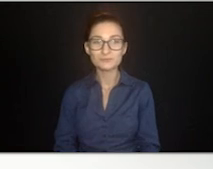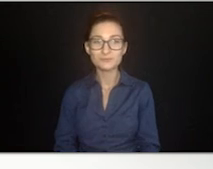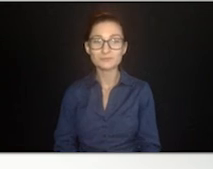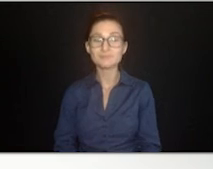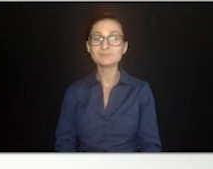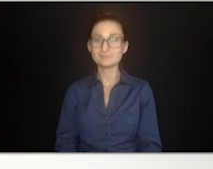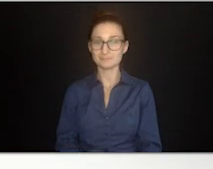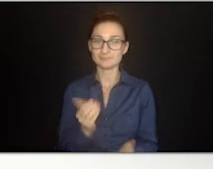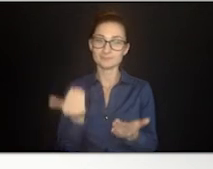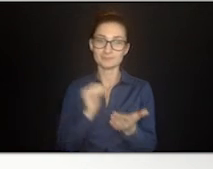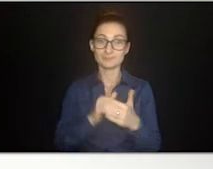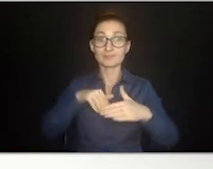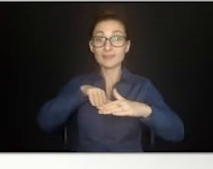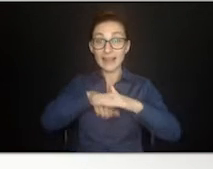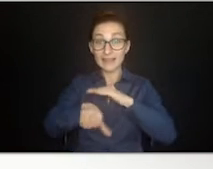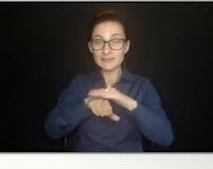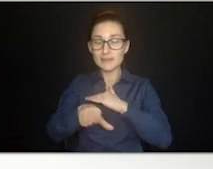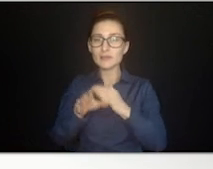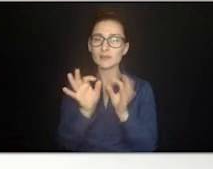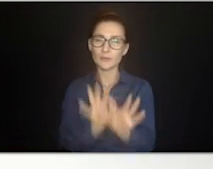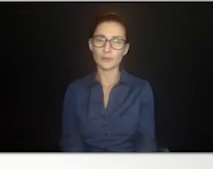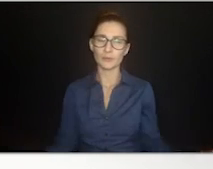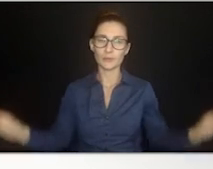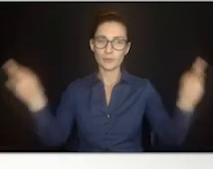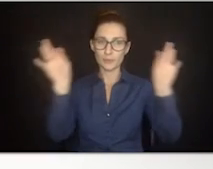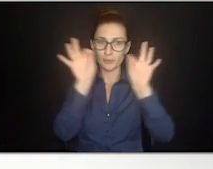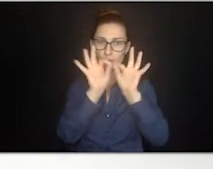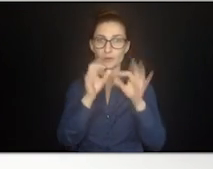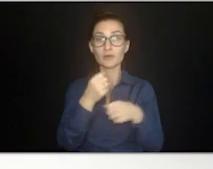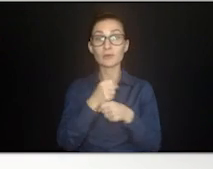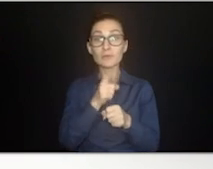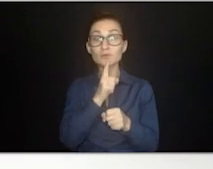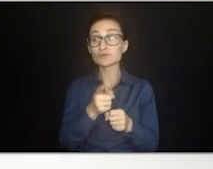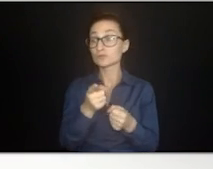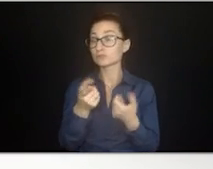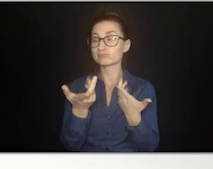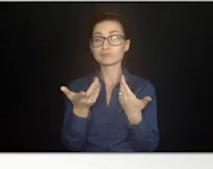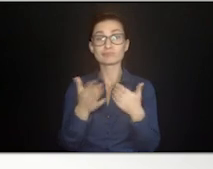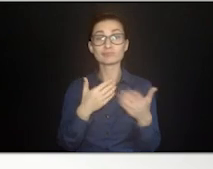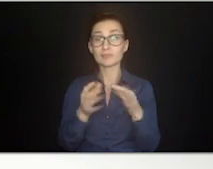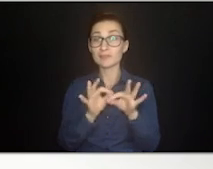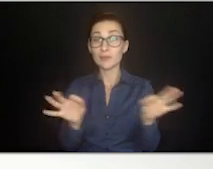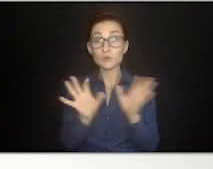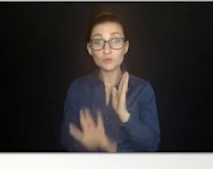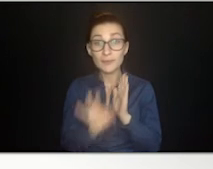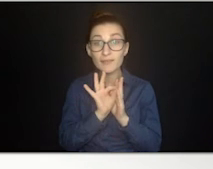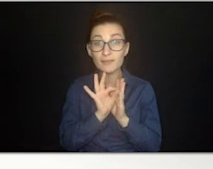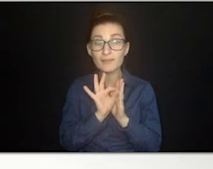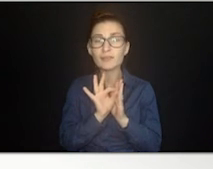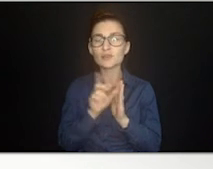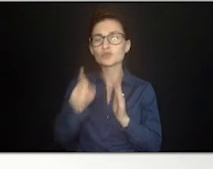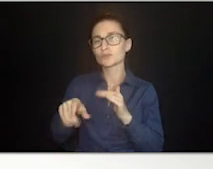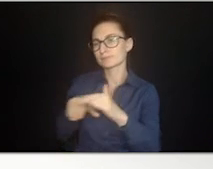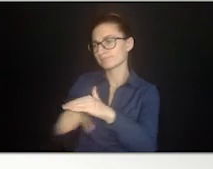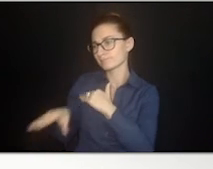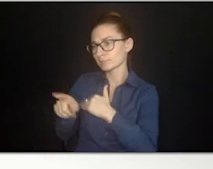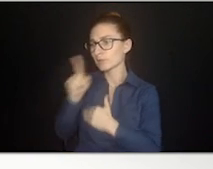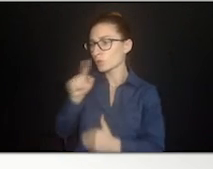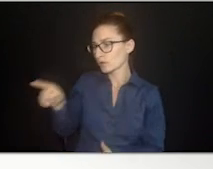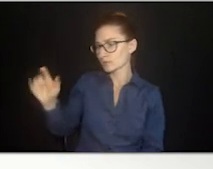Access is key and ensures that whatever language your family chooses to use, make sure it's accessible to your